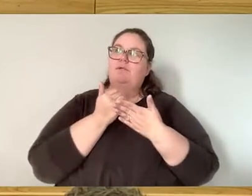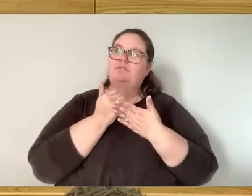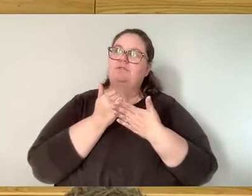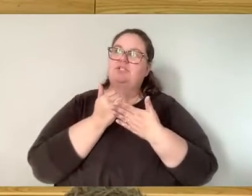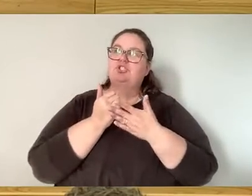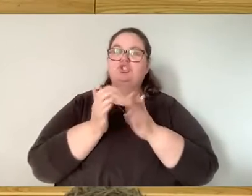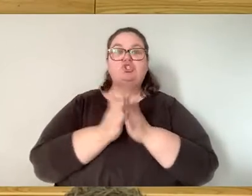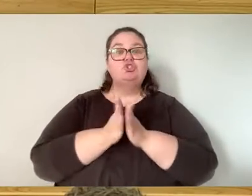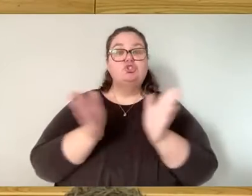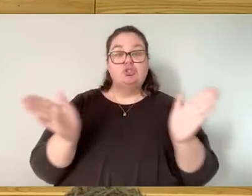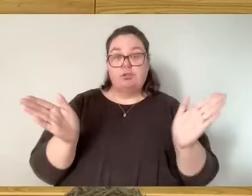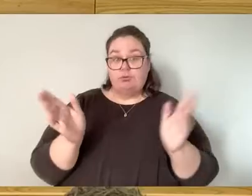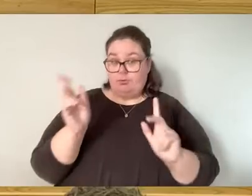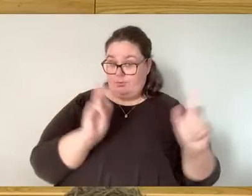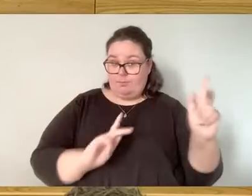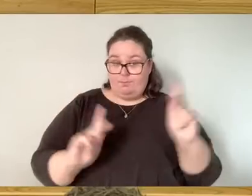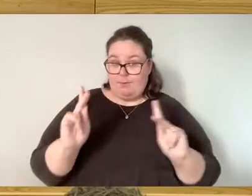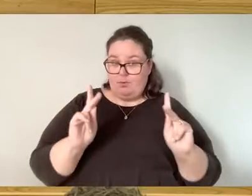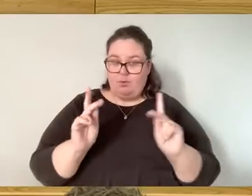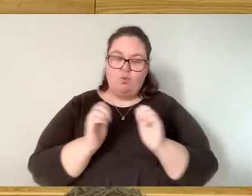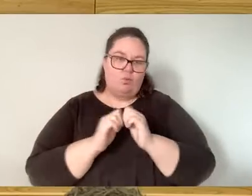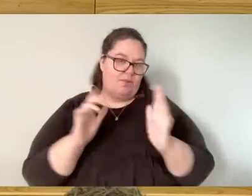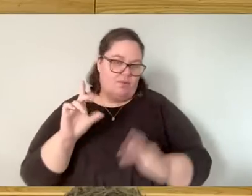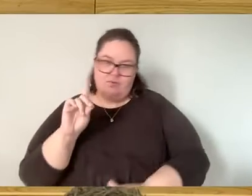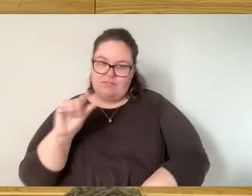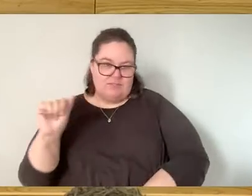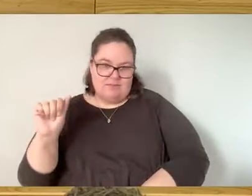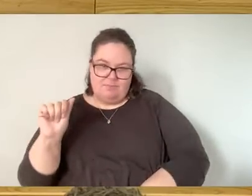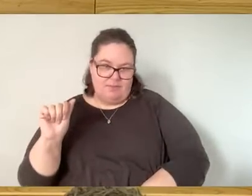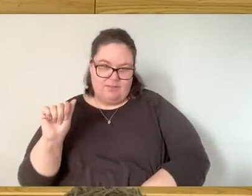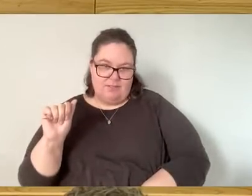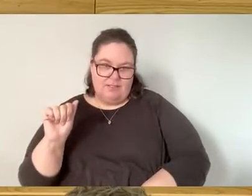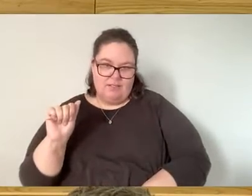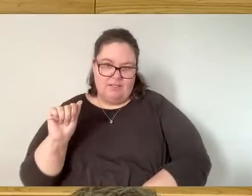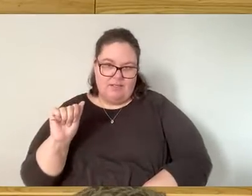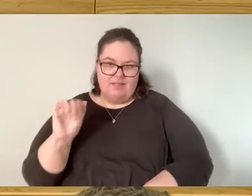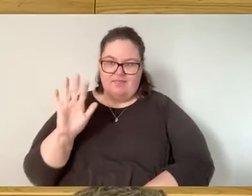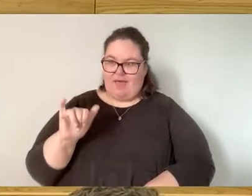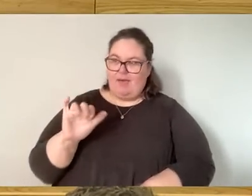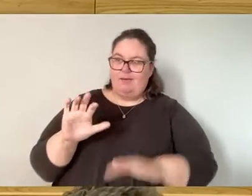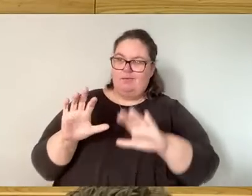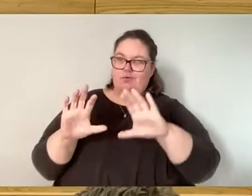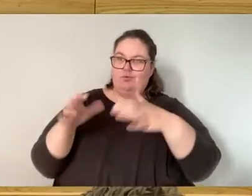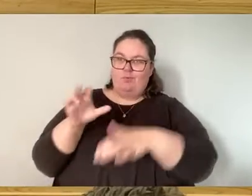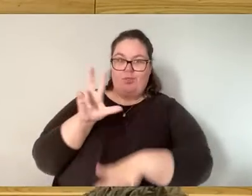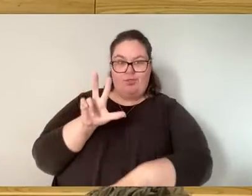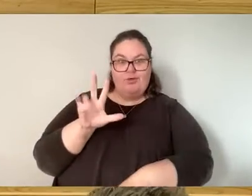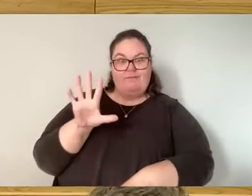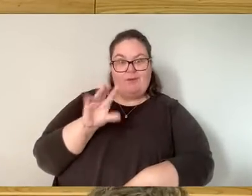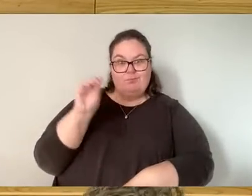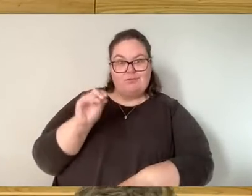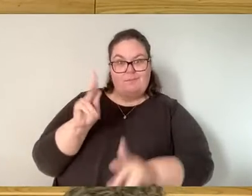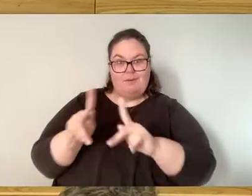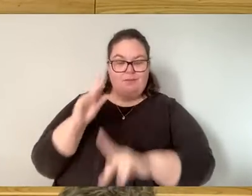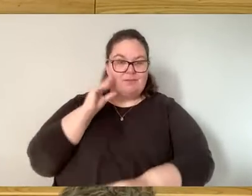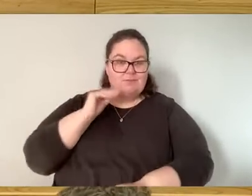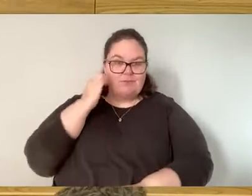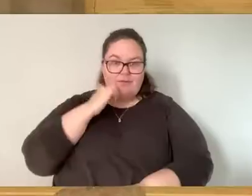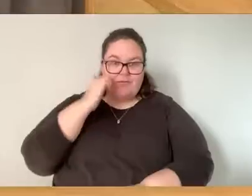that a third of New Brunswickers have to face every day. It's, you know, working daily in this